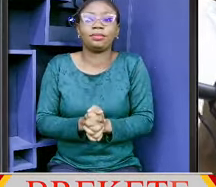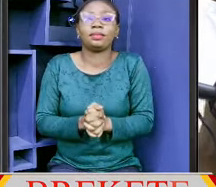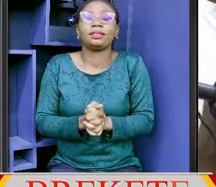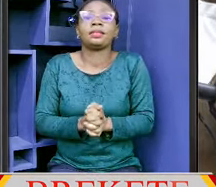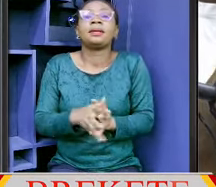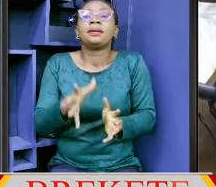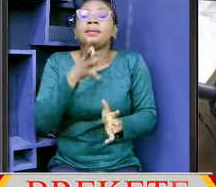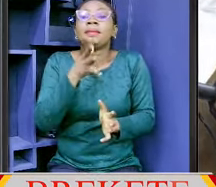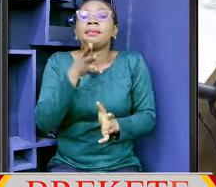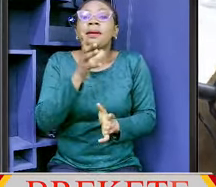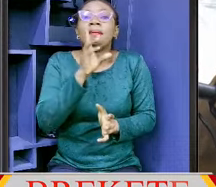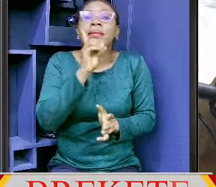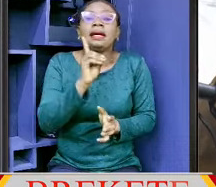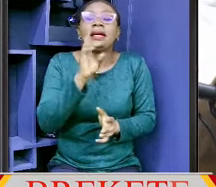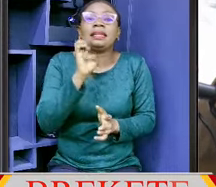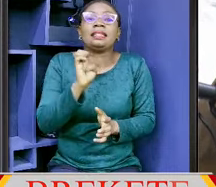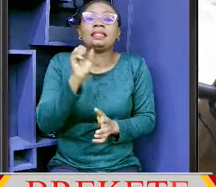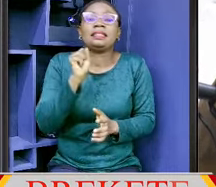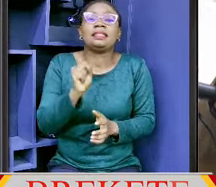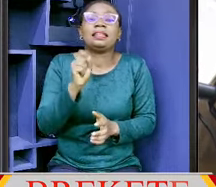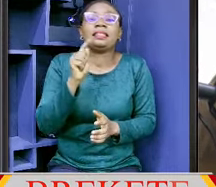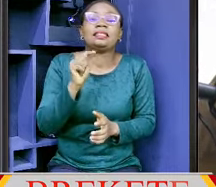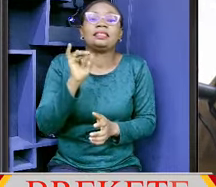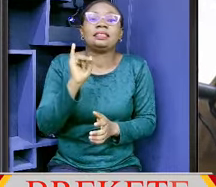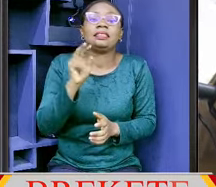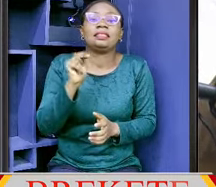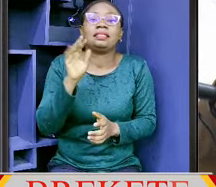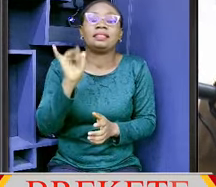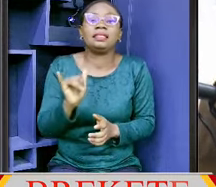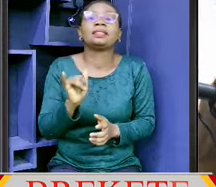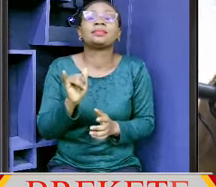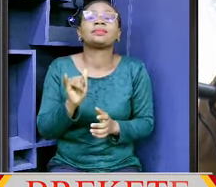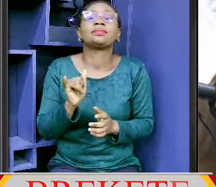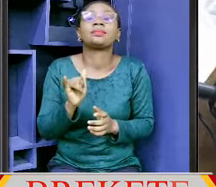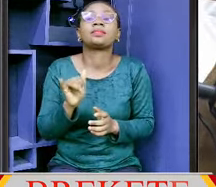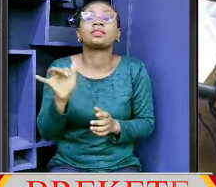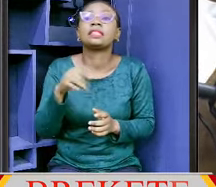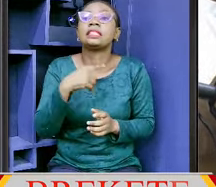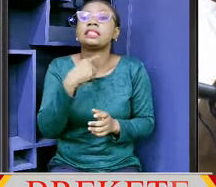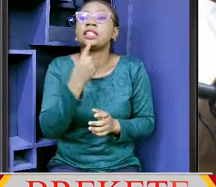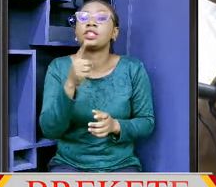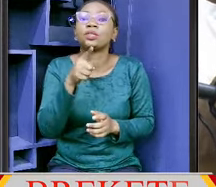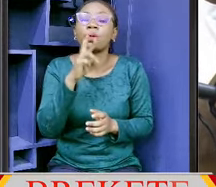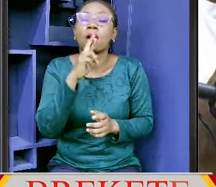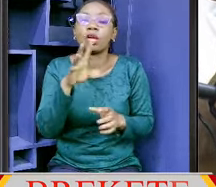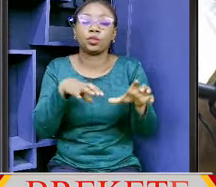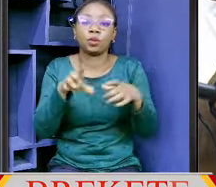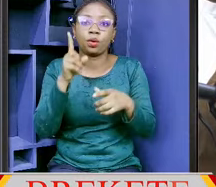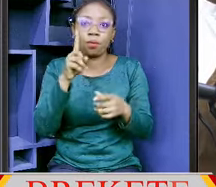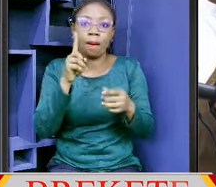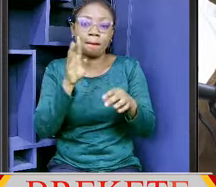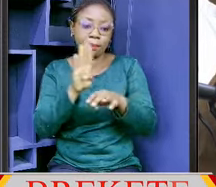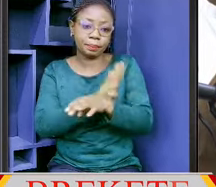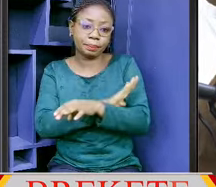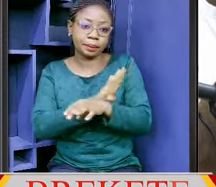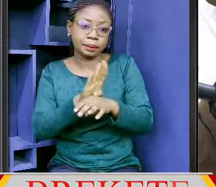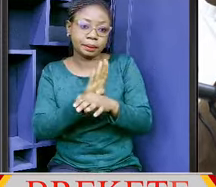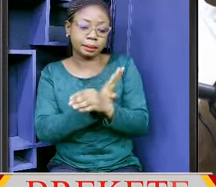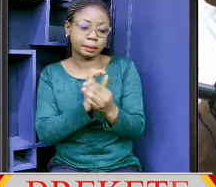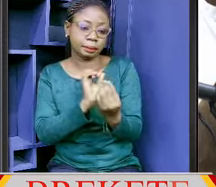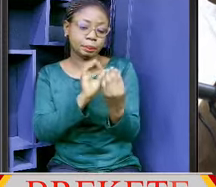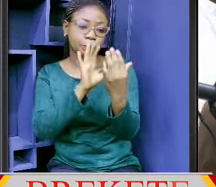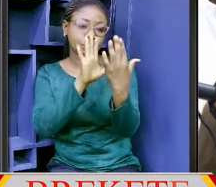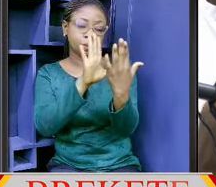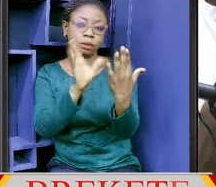Hey. Mama Destiny! Thank you, sir. Thank you to hear your voice, sir. They say you they do one business opposite where I be